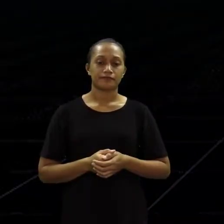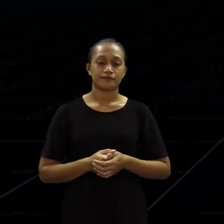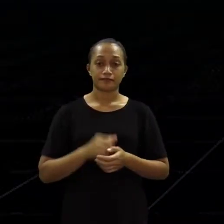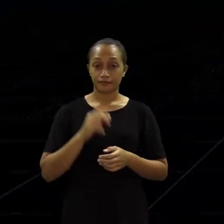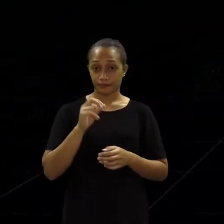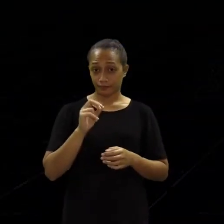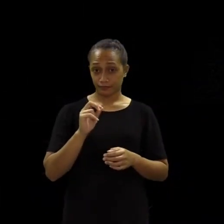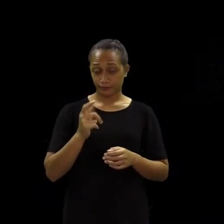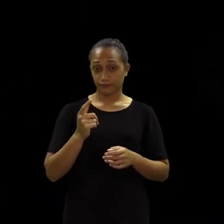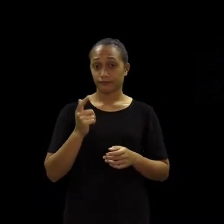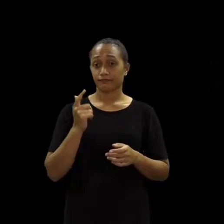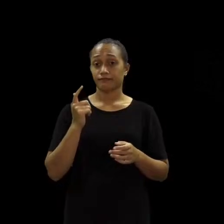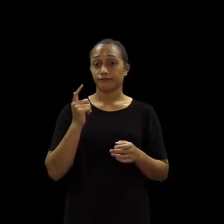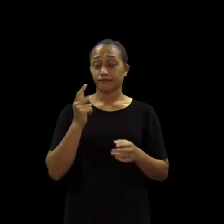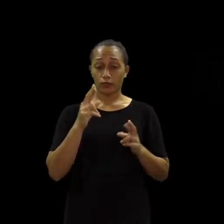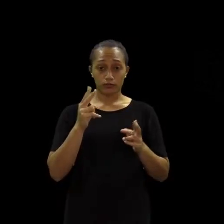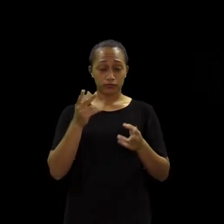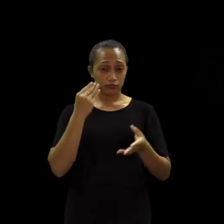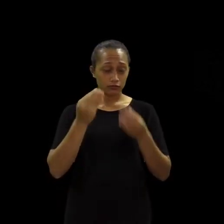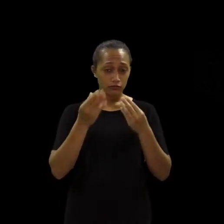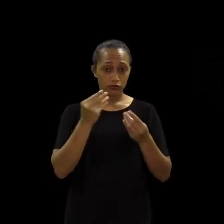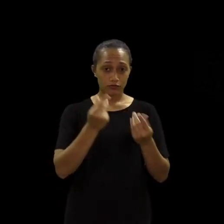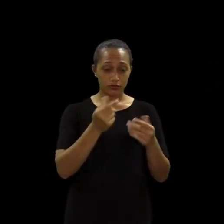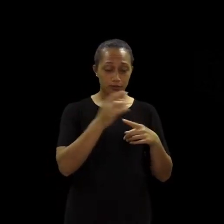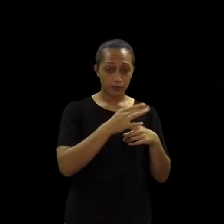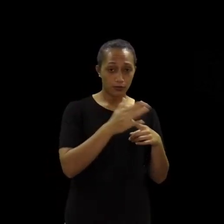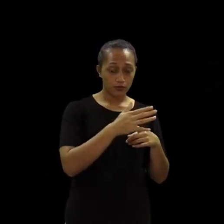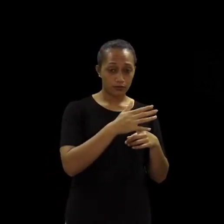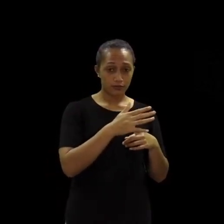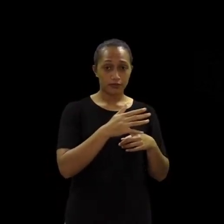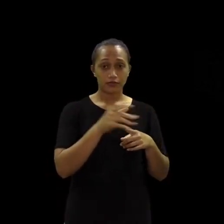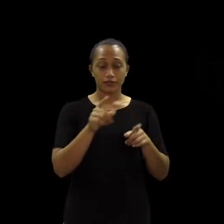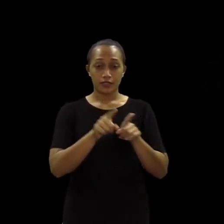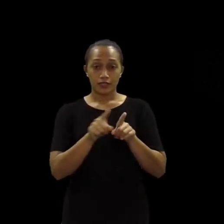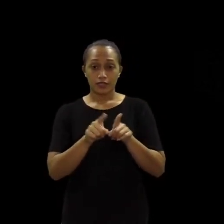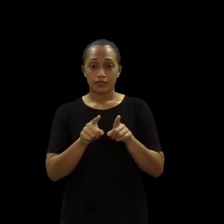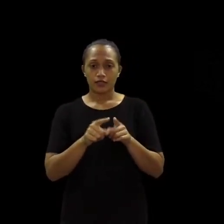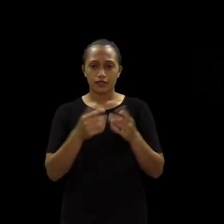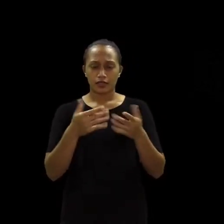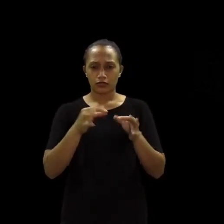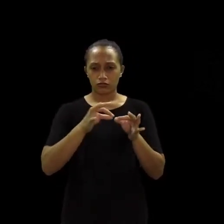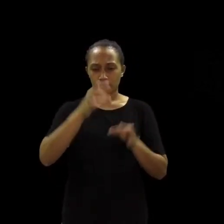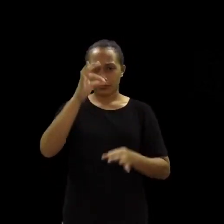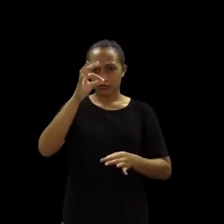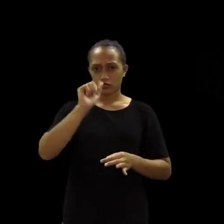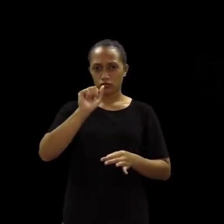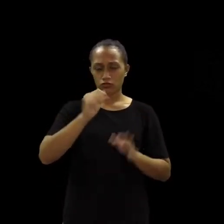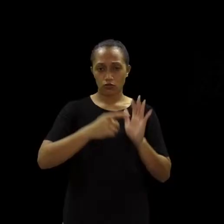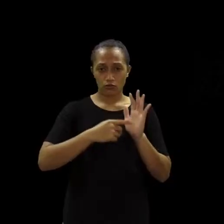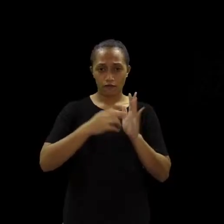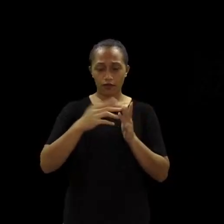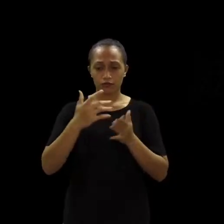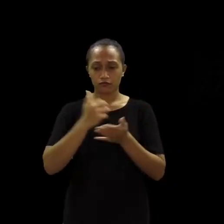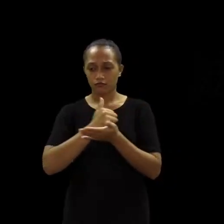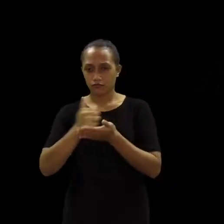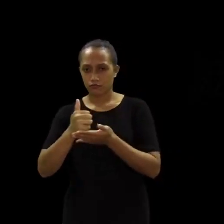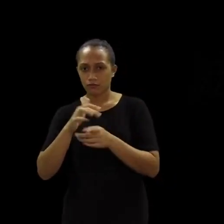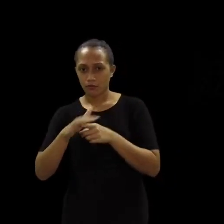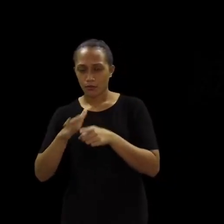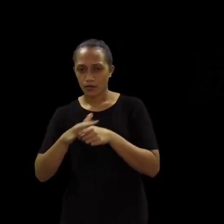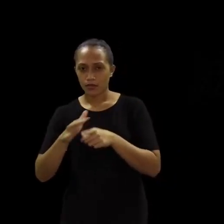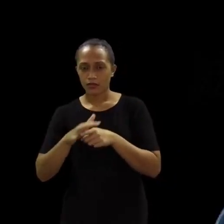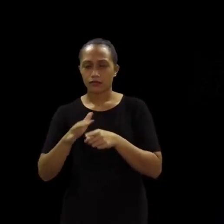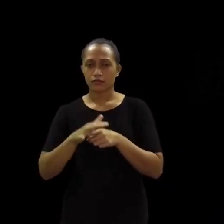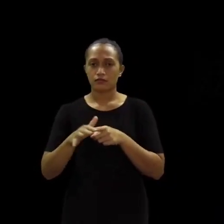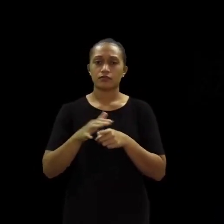Okay, I hope you've learned some of the important areas mentioned in this video clip, like how to measure your stroke volume, your average stroke volume